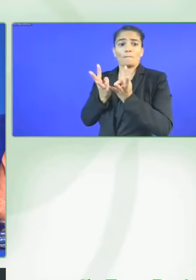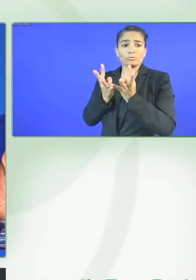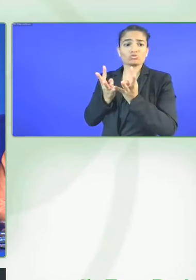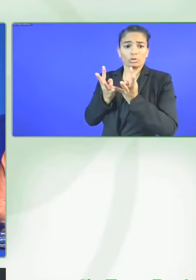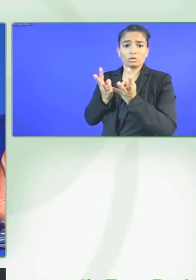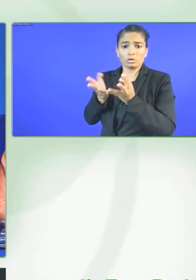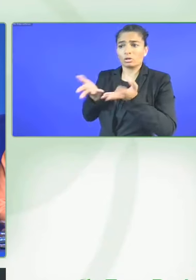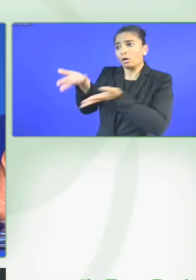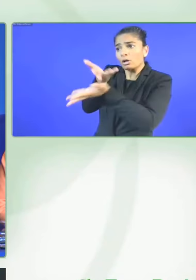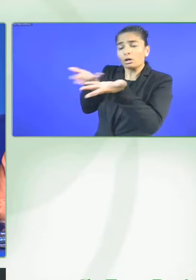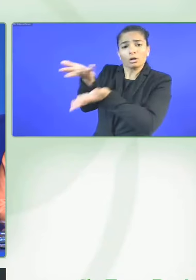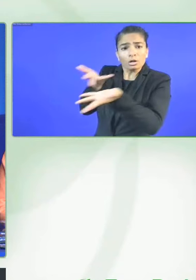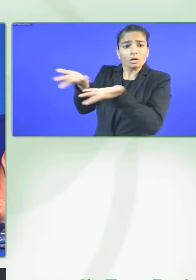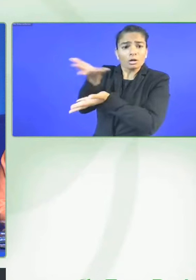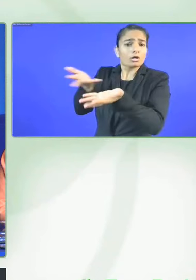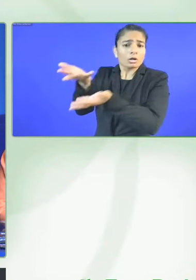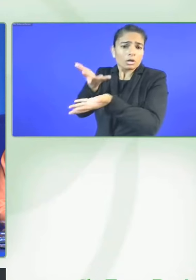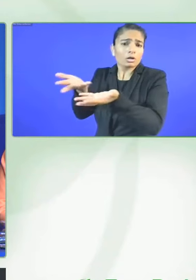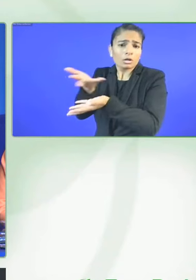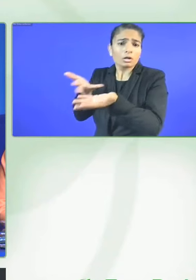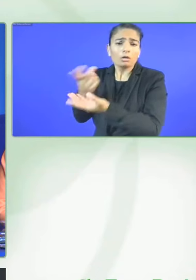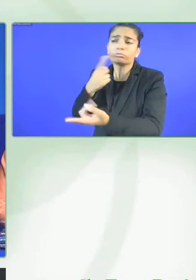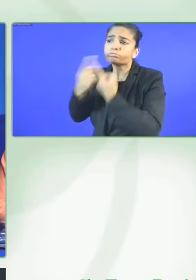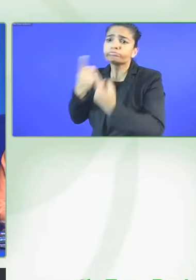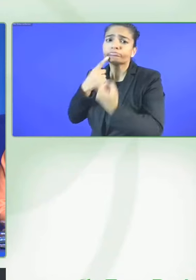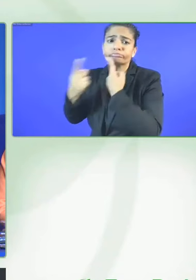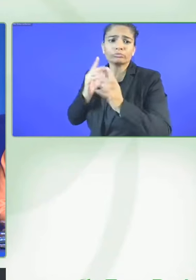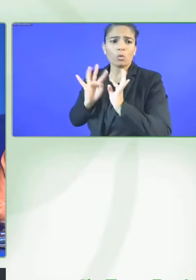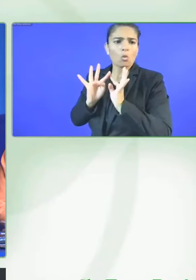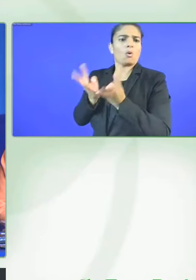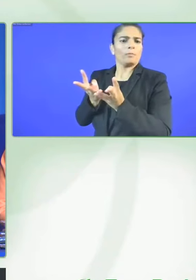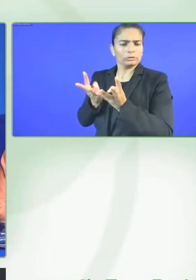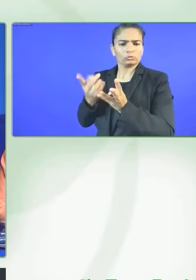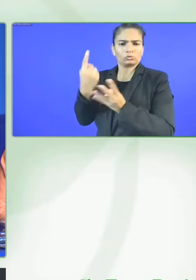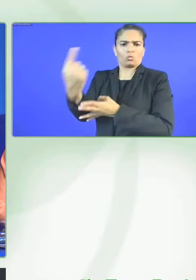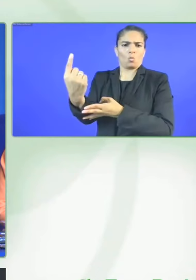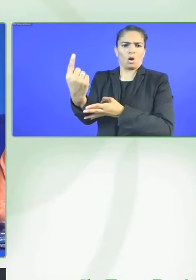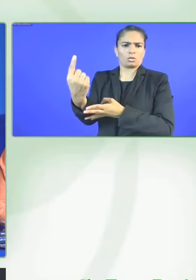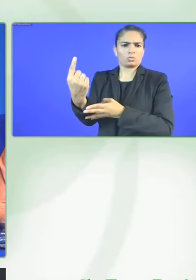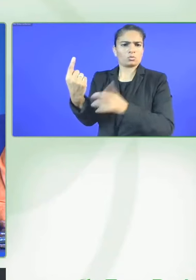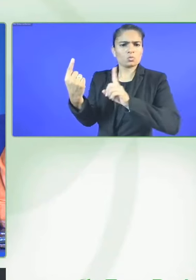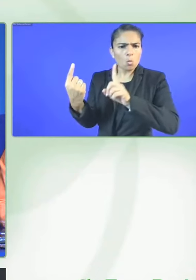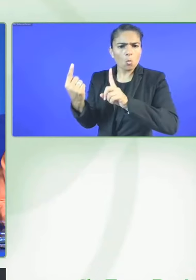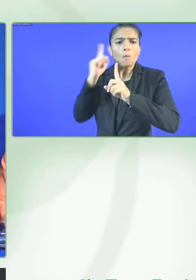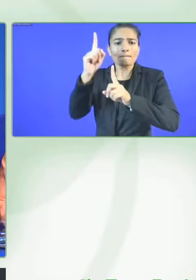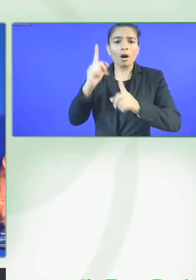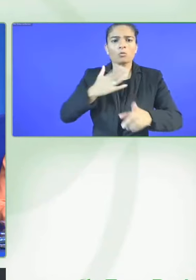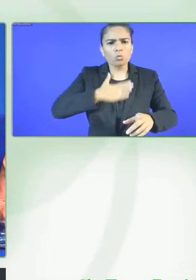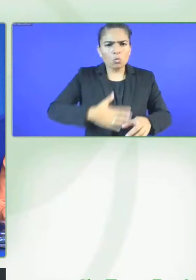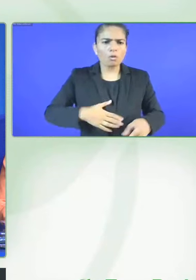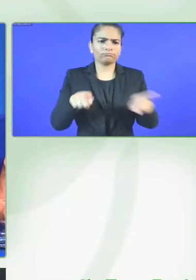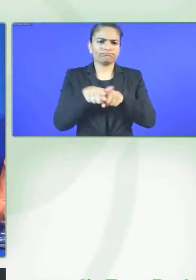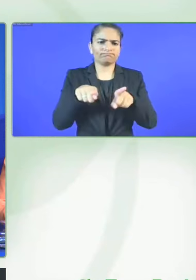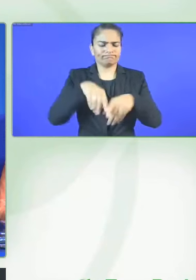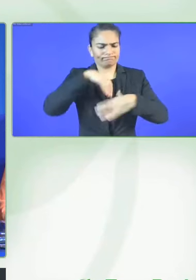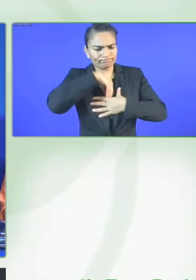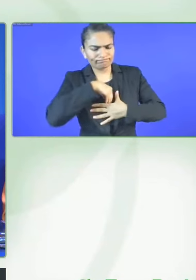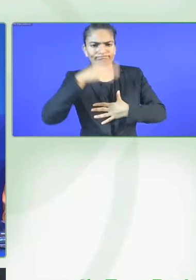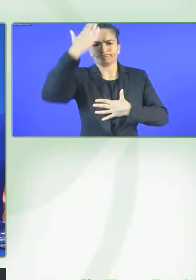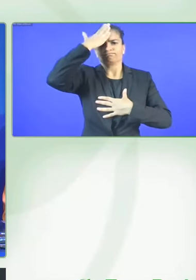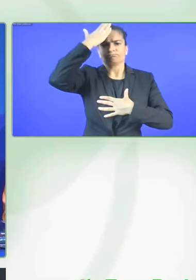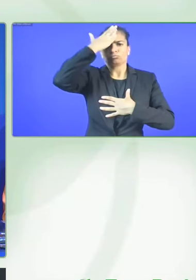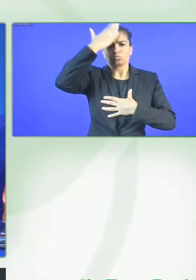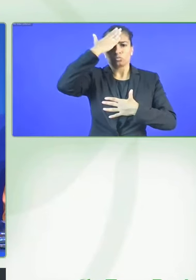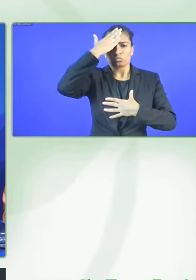that established by the Equal Rights for Persons with Disabilities Law in 1998,